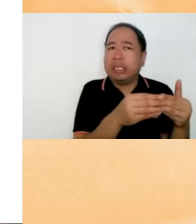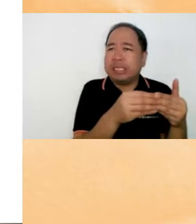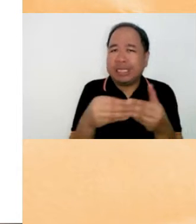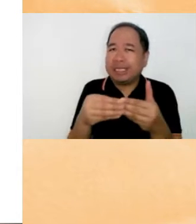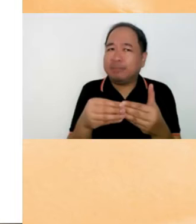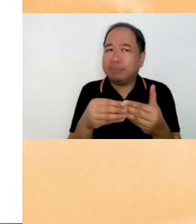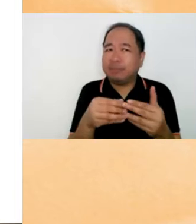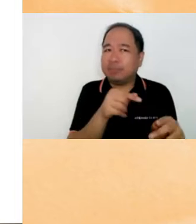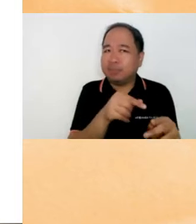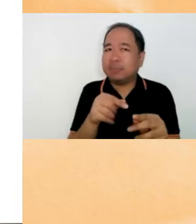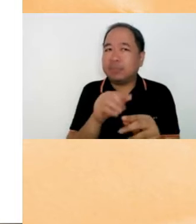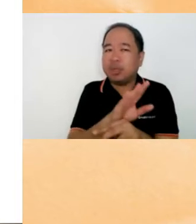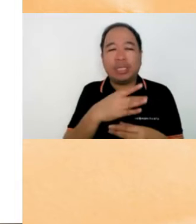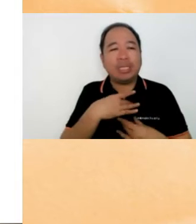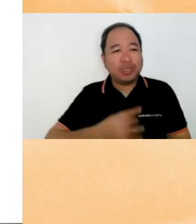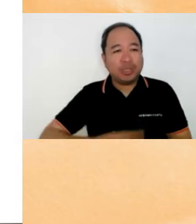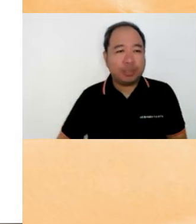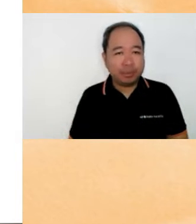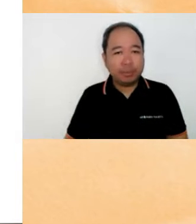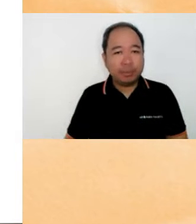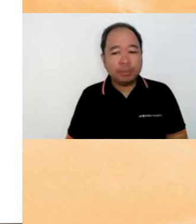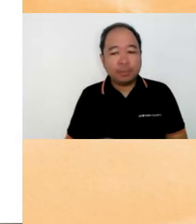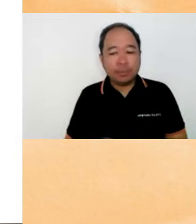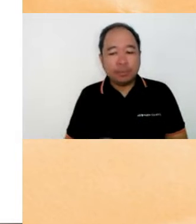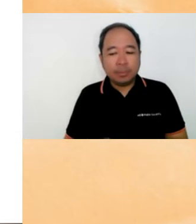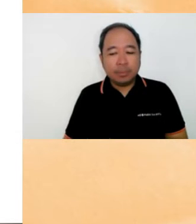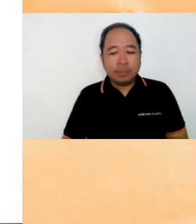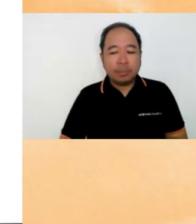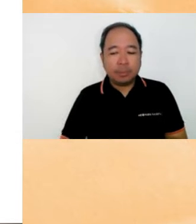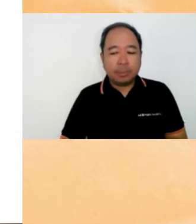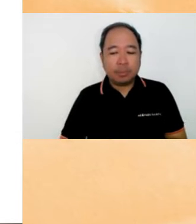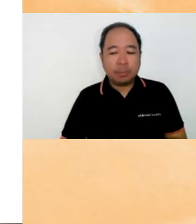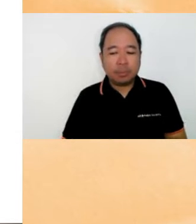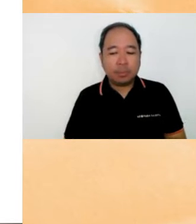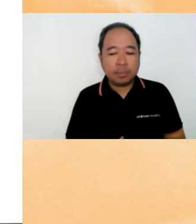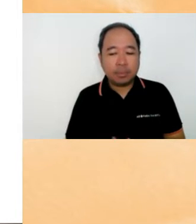What are the deterrents to learning and acquiring skills in the Philippine context?